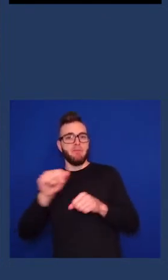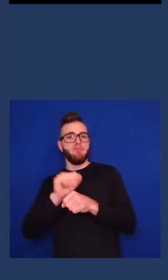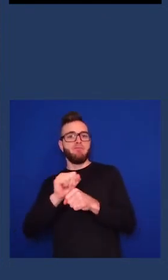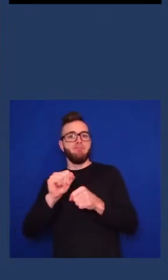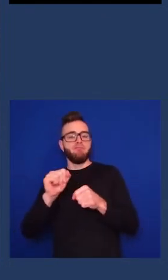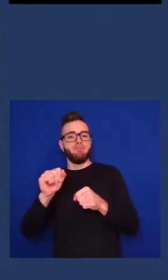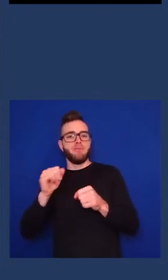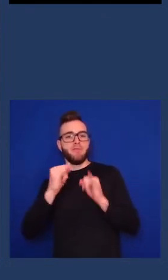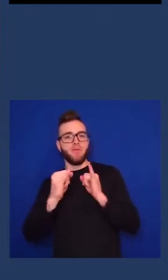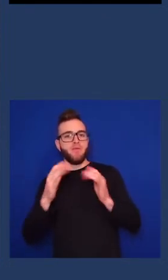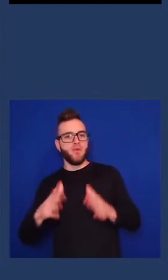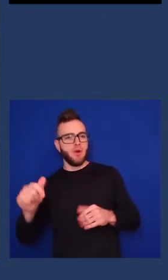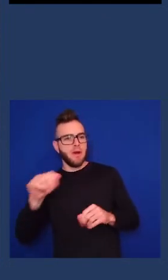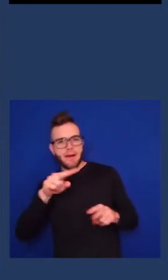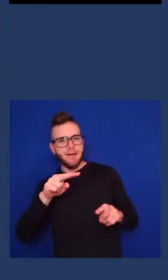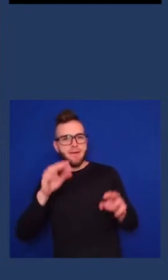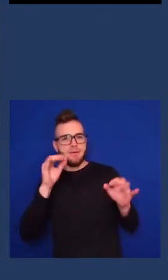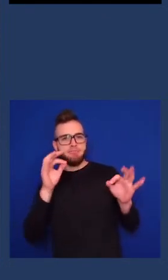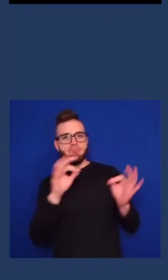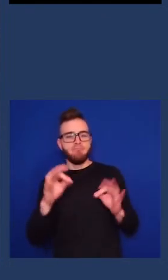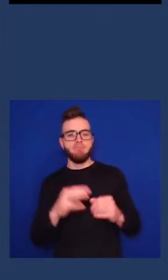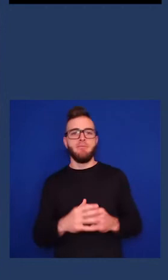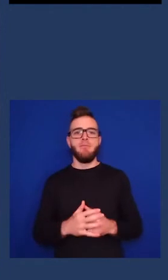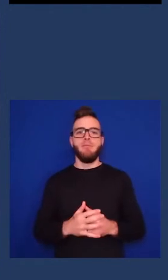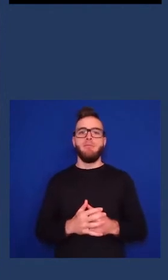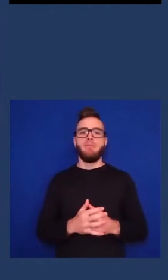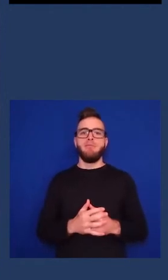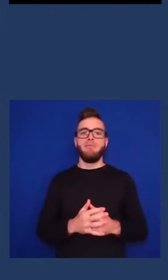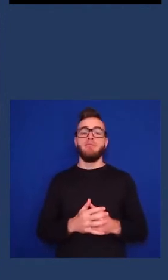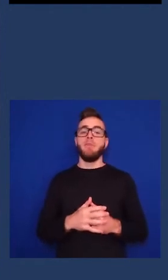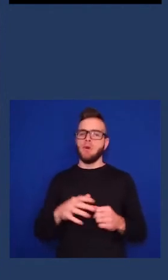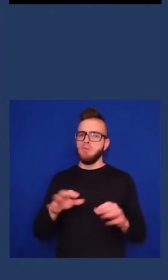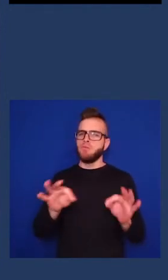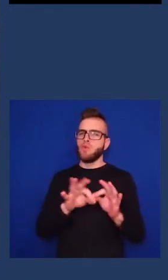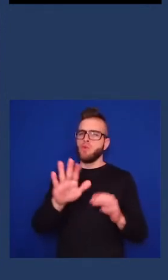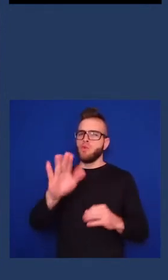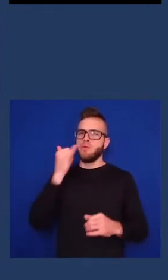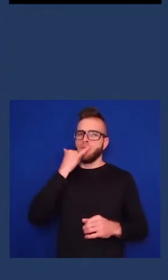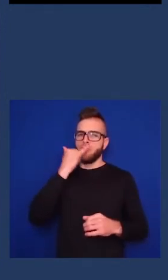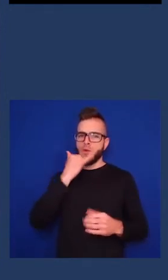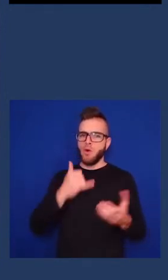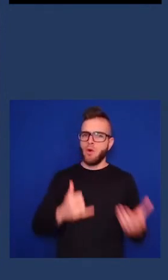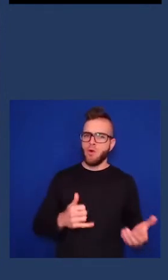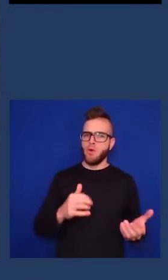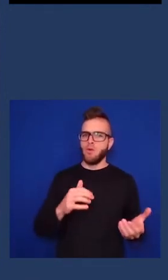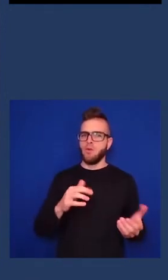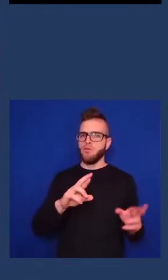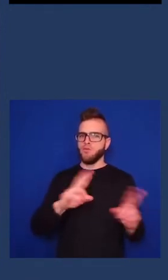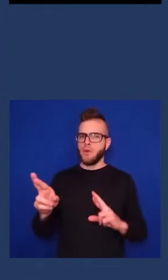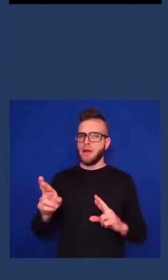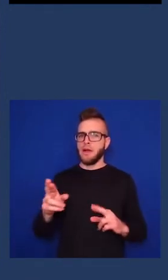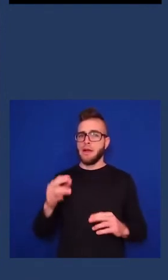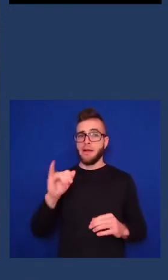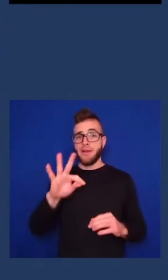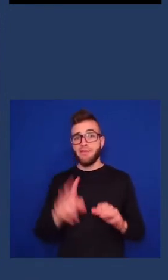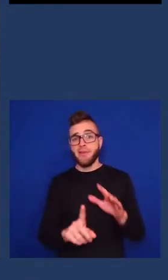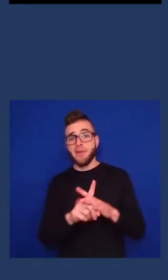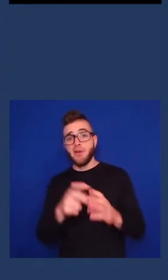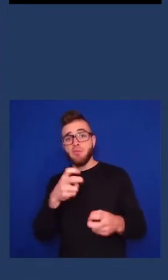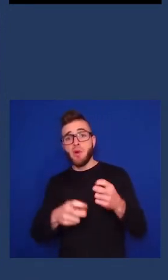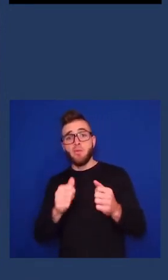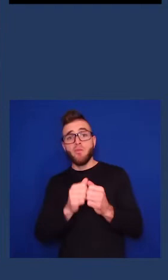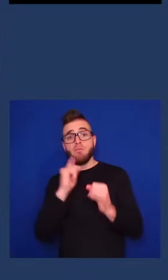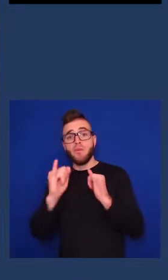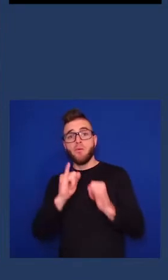Additionally, you want to make sure you still have that phone handy and nearby. So that way, if the interviewer is actually having those technical issues, they likely will call you on that